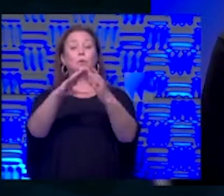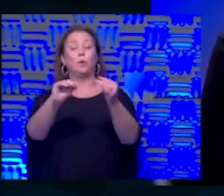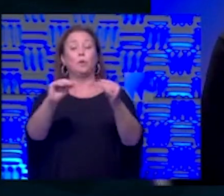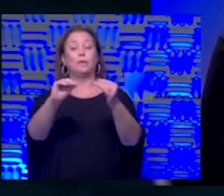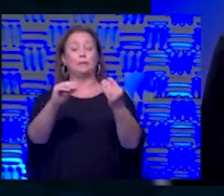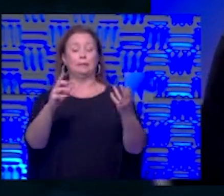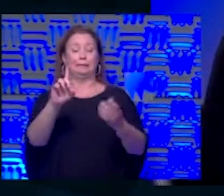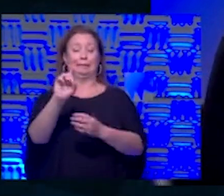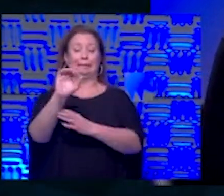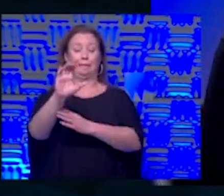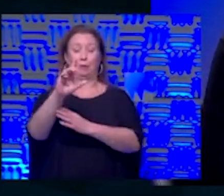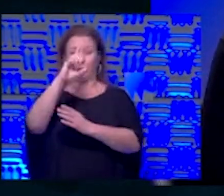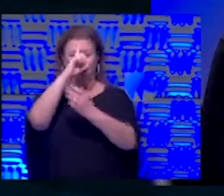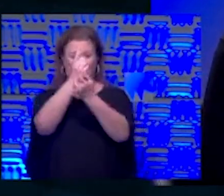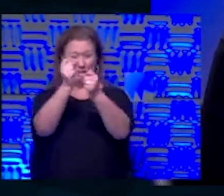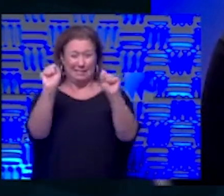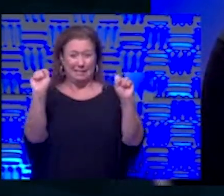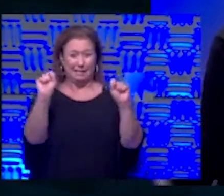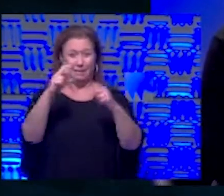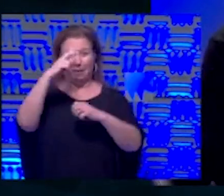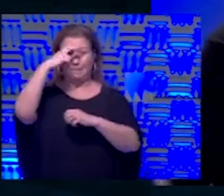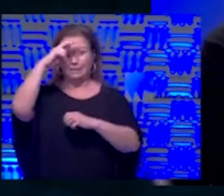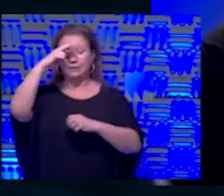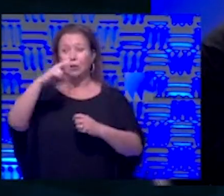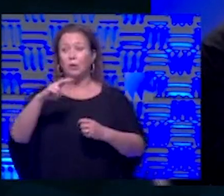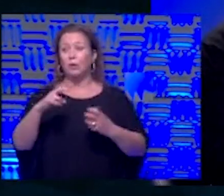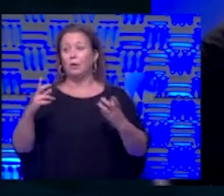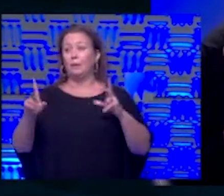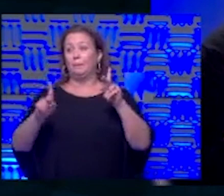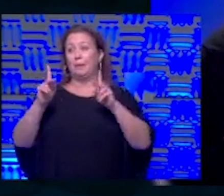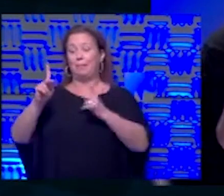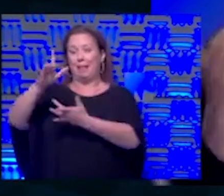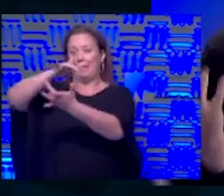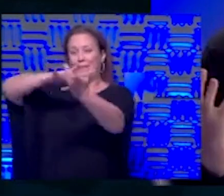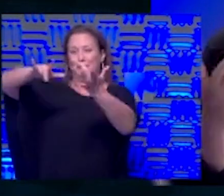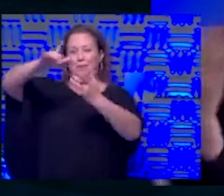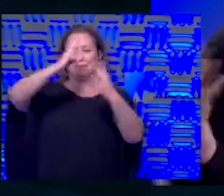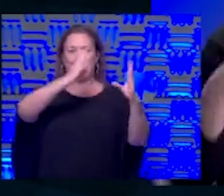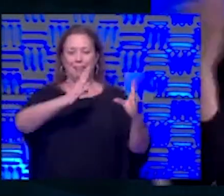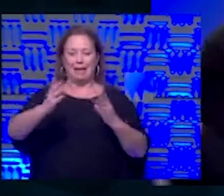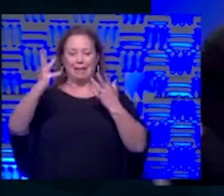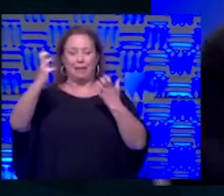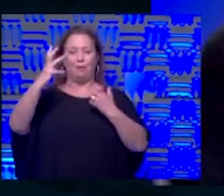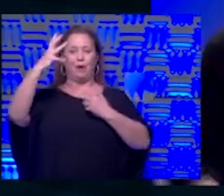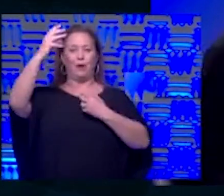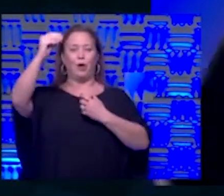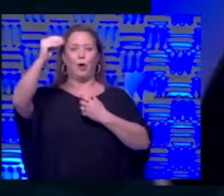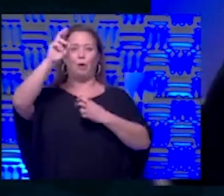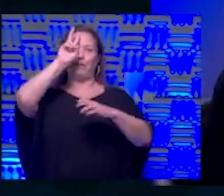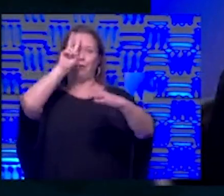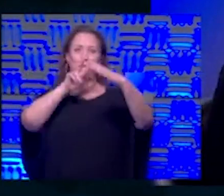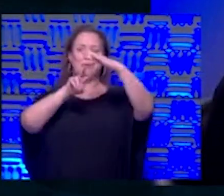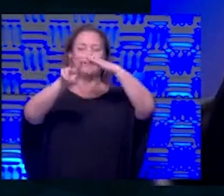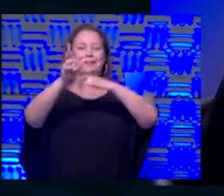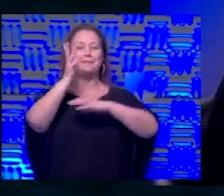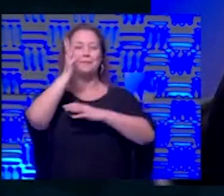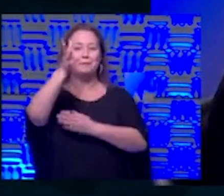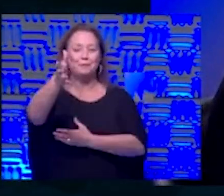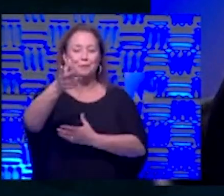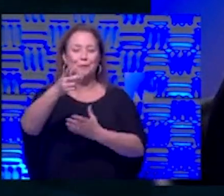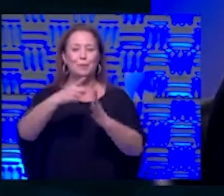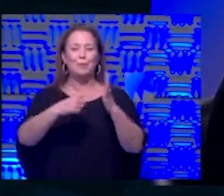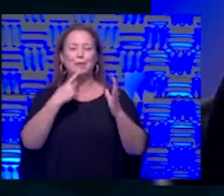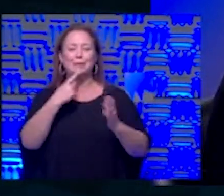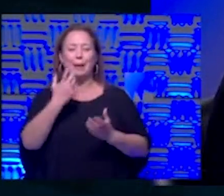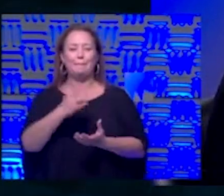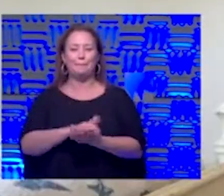then? Do you think it's going to be safe to go? I know people have trips planned and they want to be able to crystal ball look in the future, but what do you say to